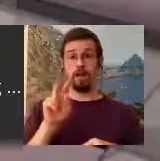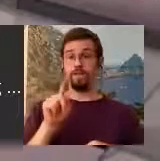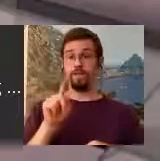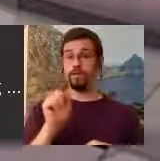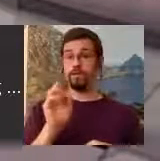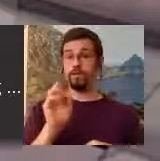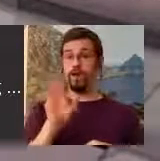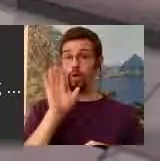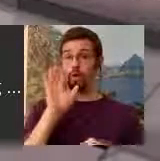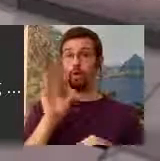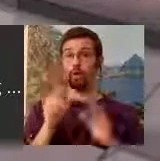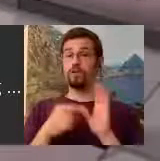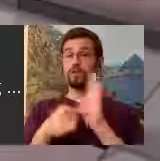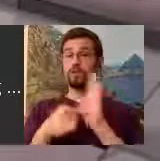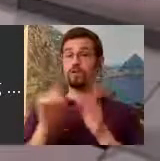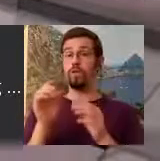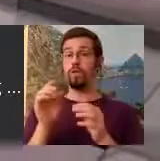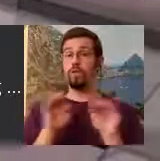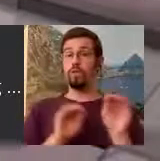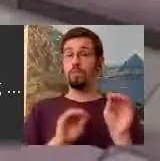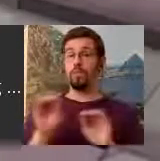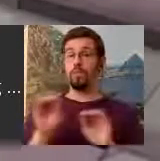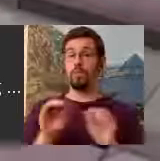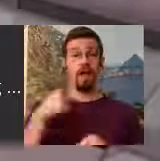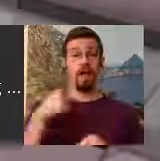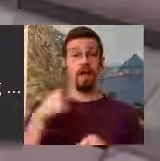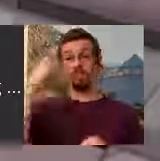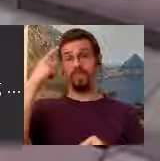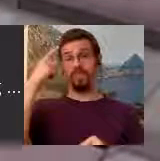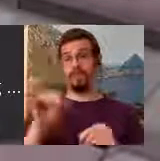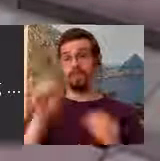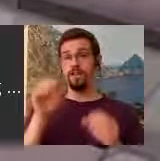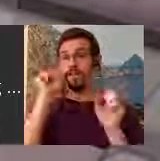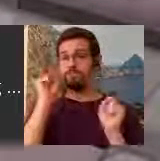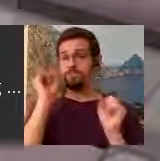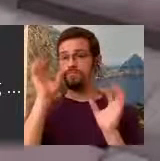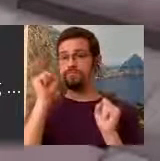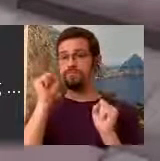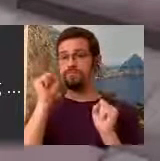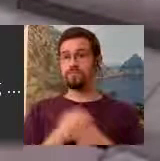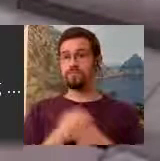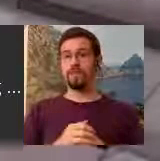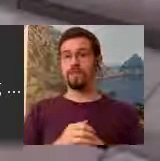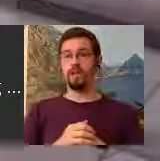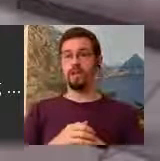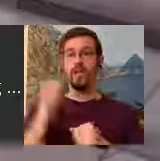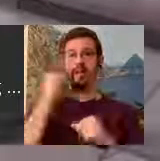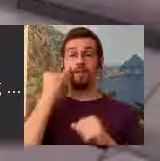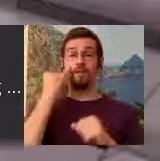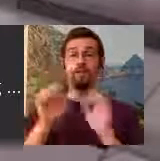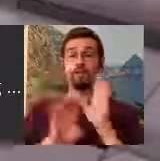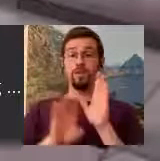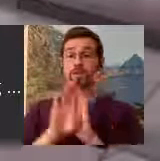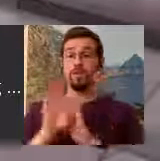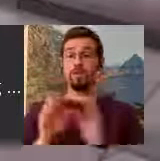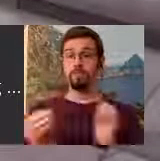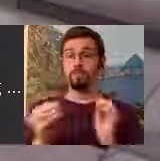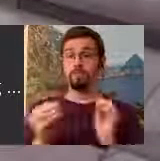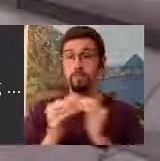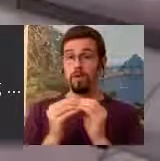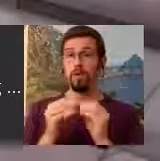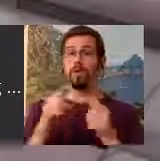those signs. I think that that's incredible because if it could be developed further, it would be a way